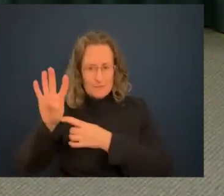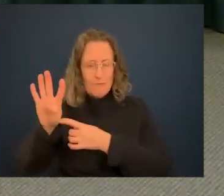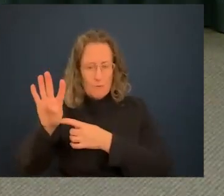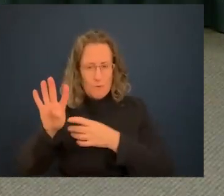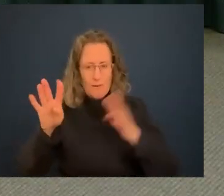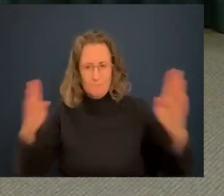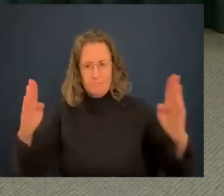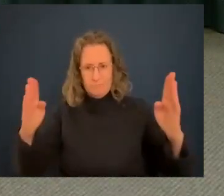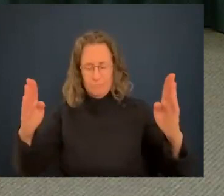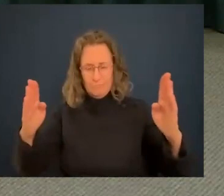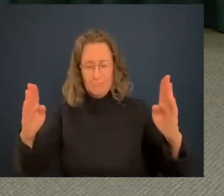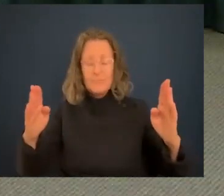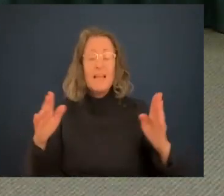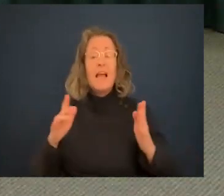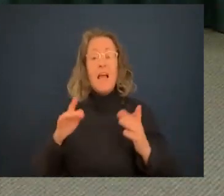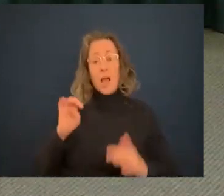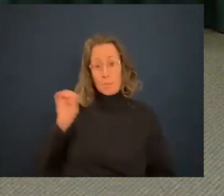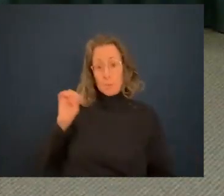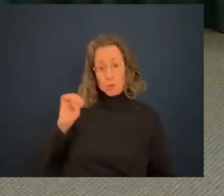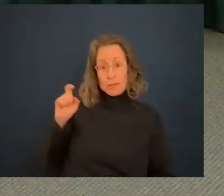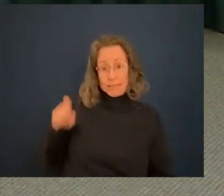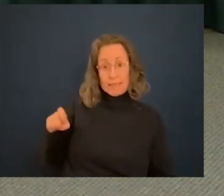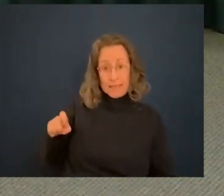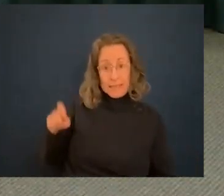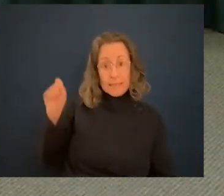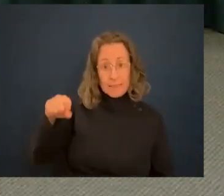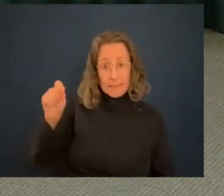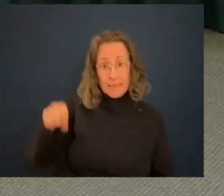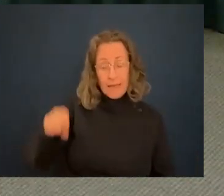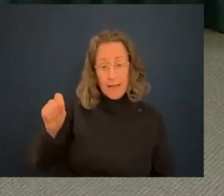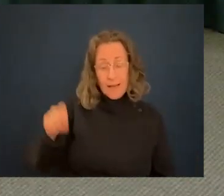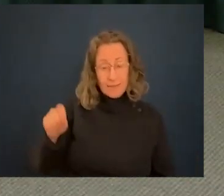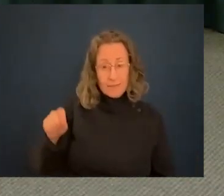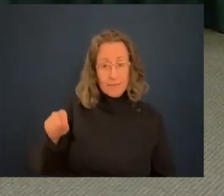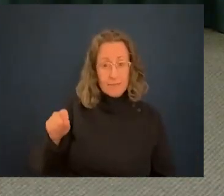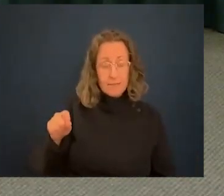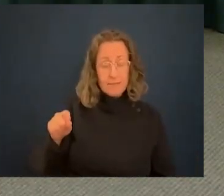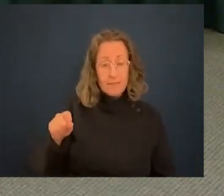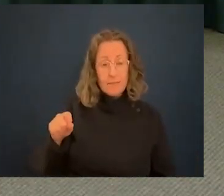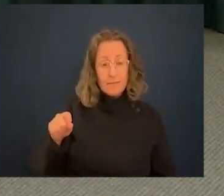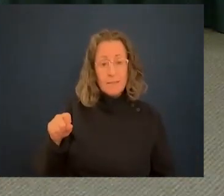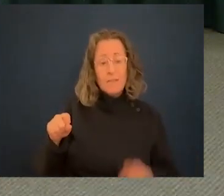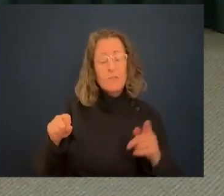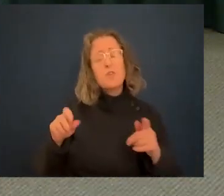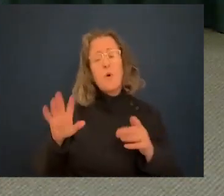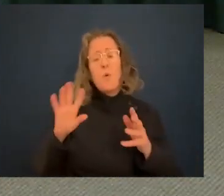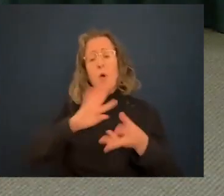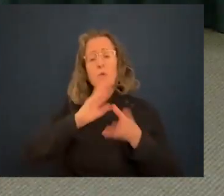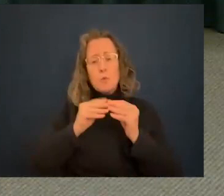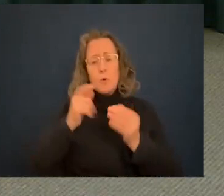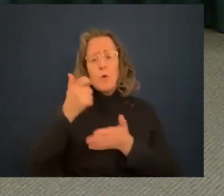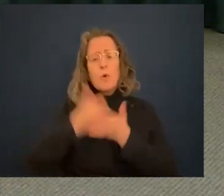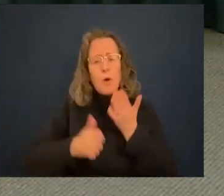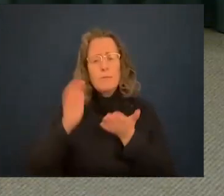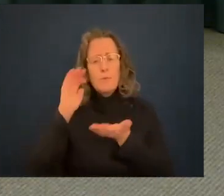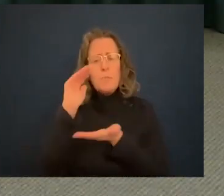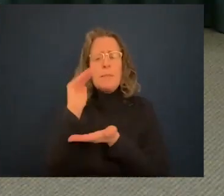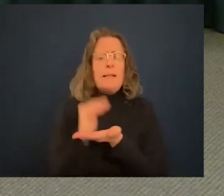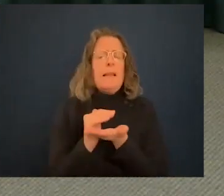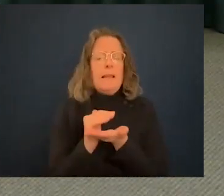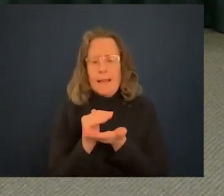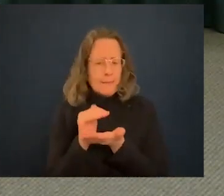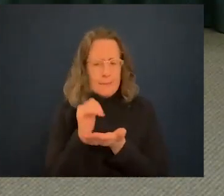an emergent need that needs to be addressed now it's it's actually a little it probably would be a little less uh than 350